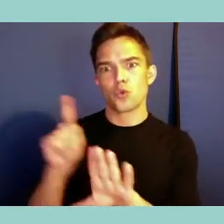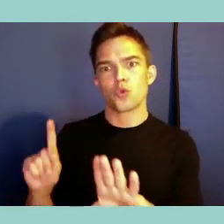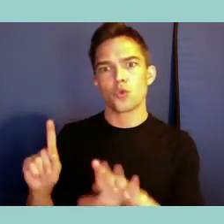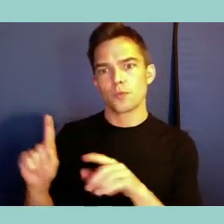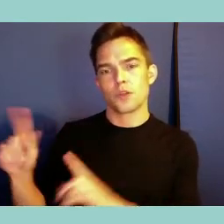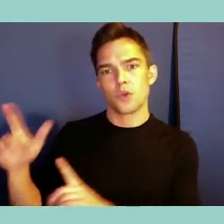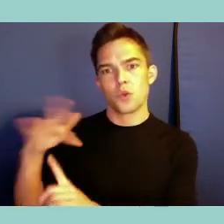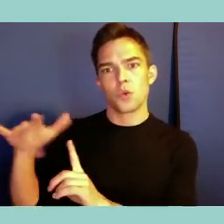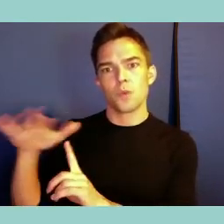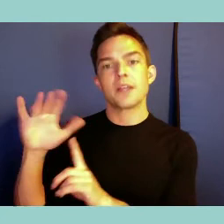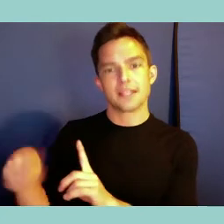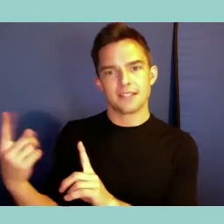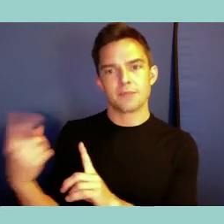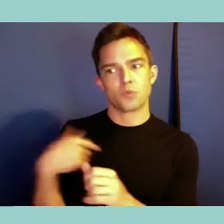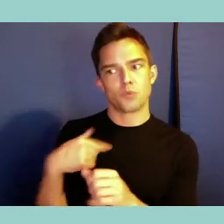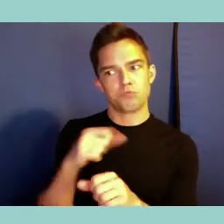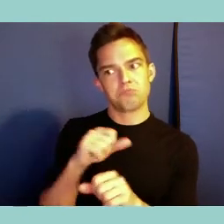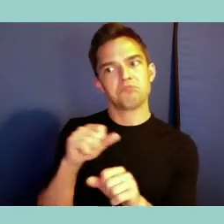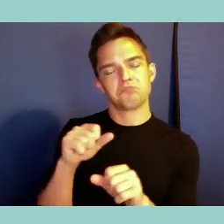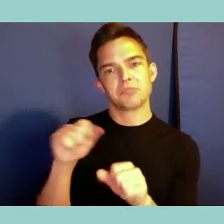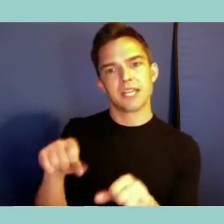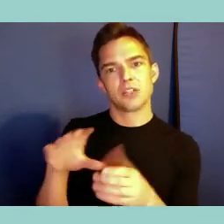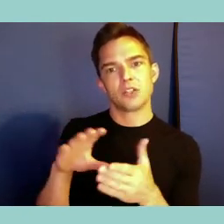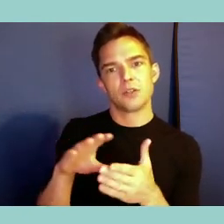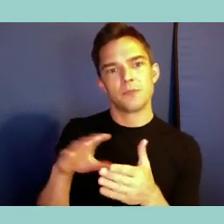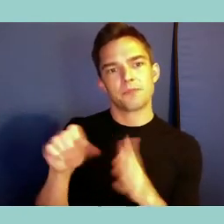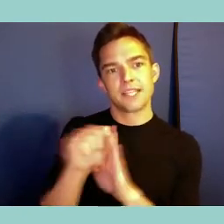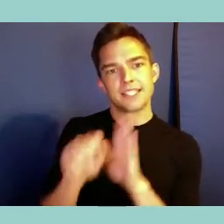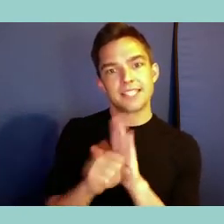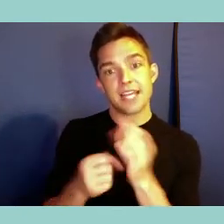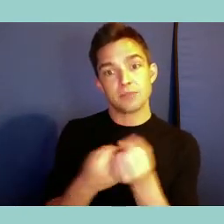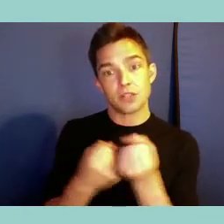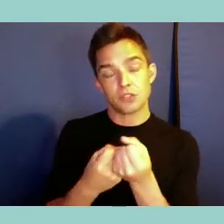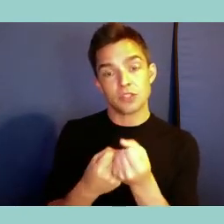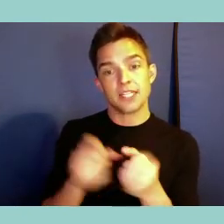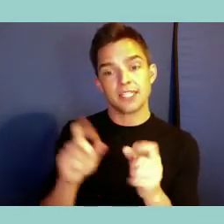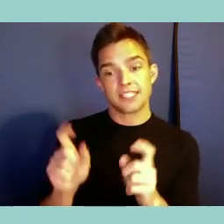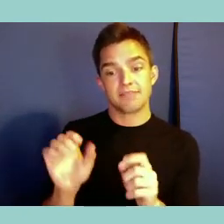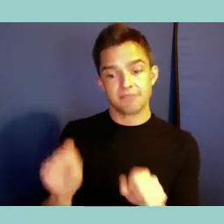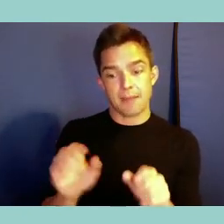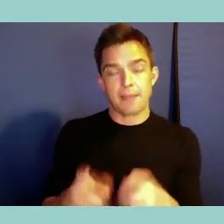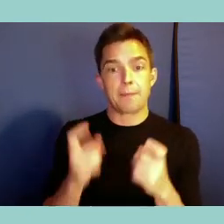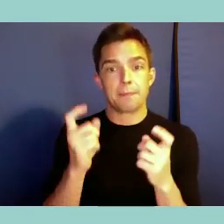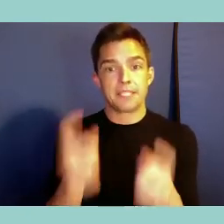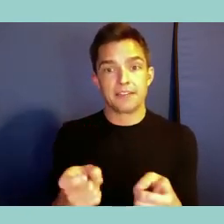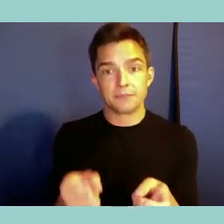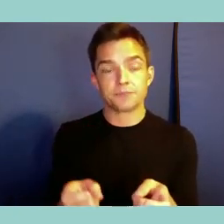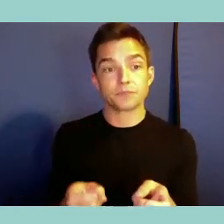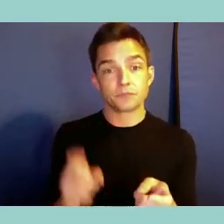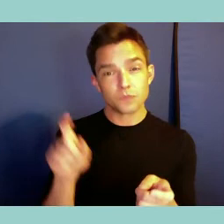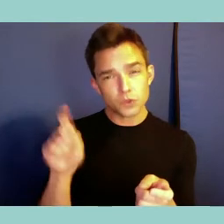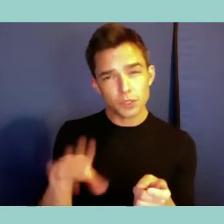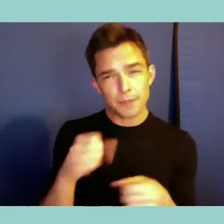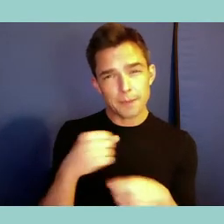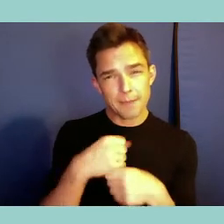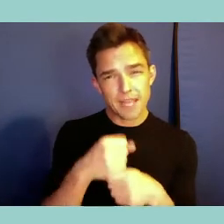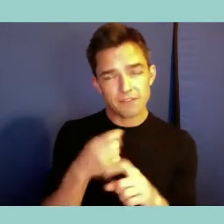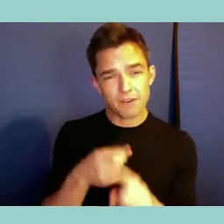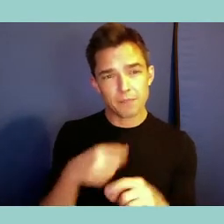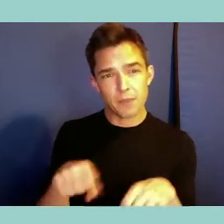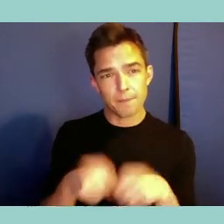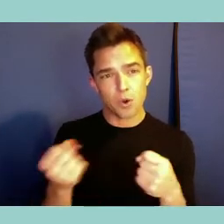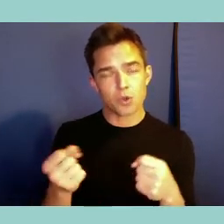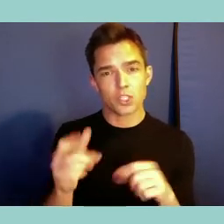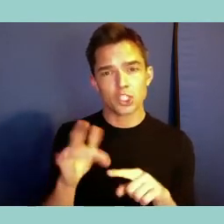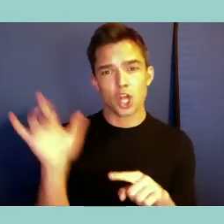Is justice something that is state-sponsored and can be bestowed, or must it be fashioned from the broken